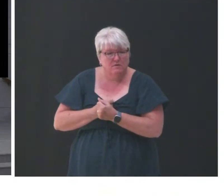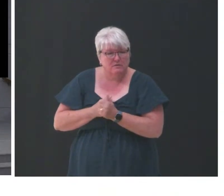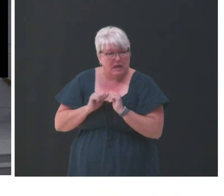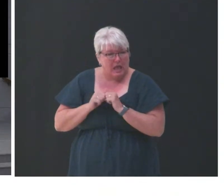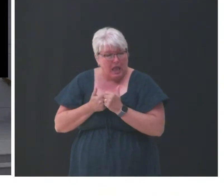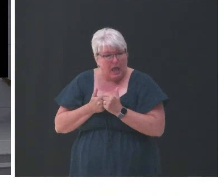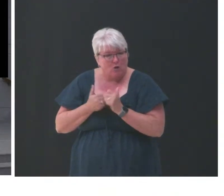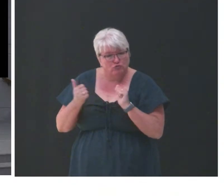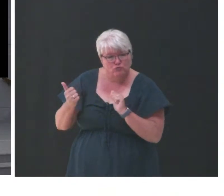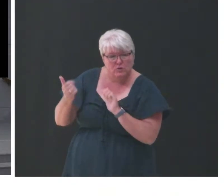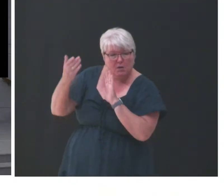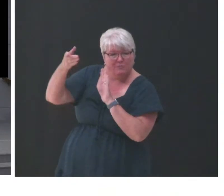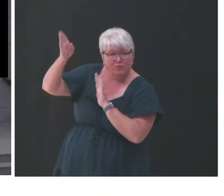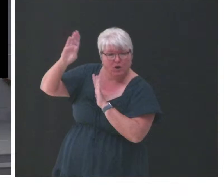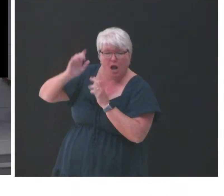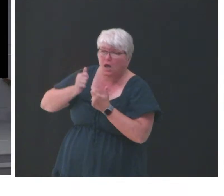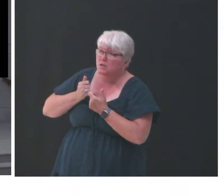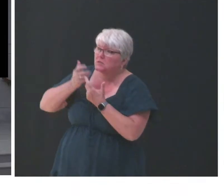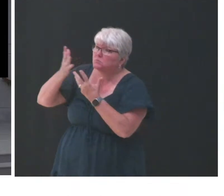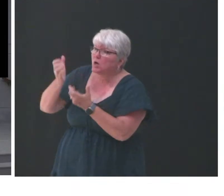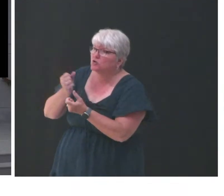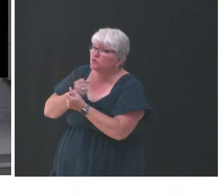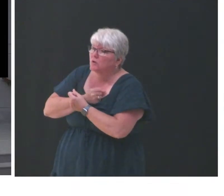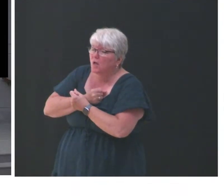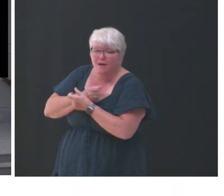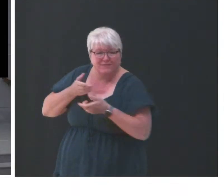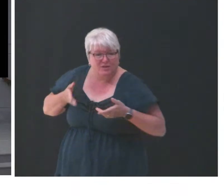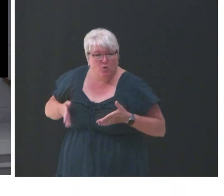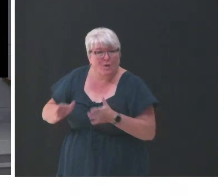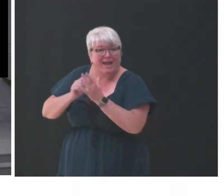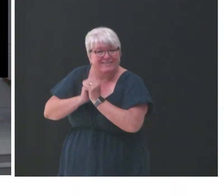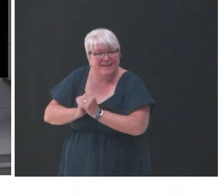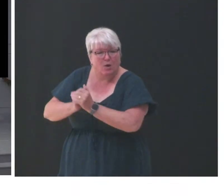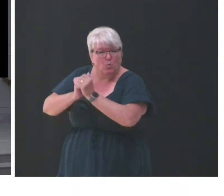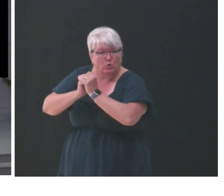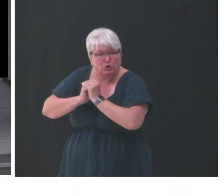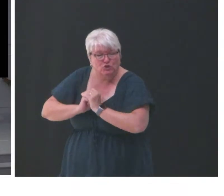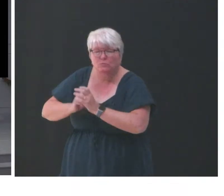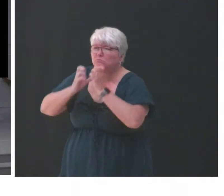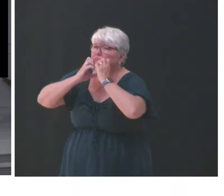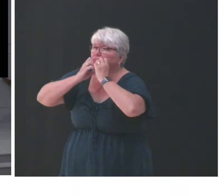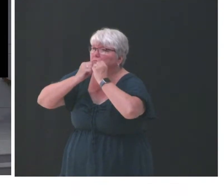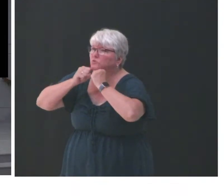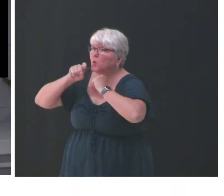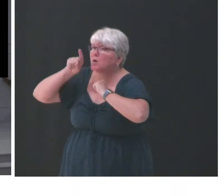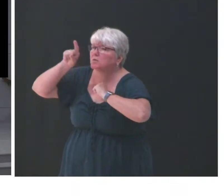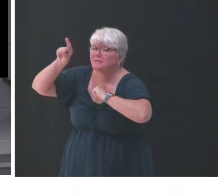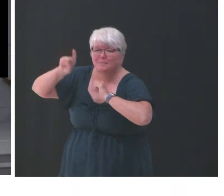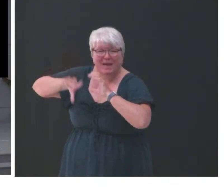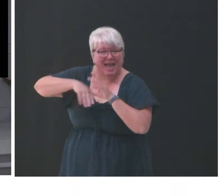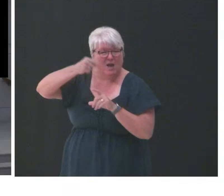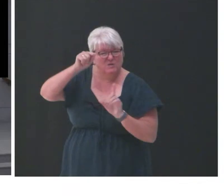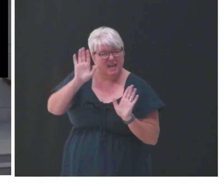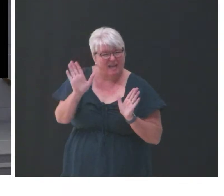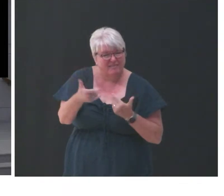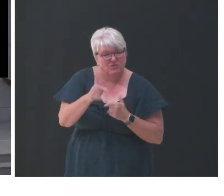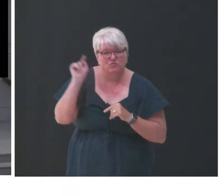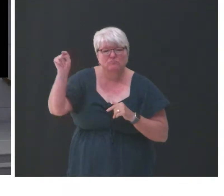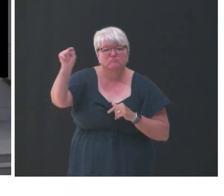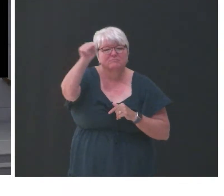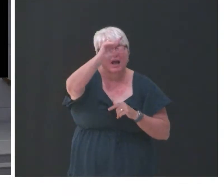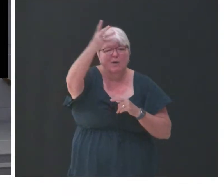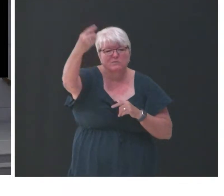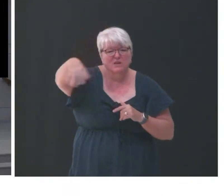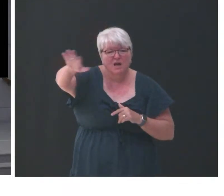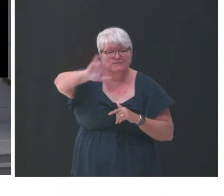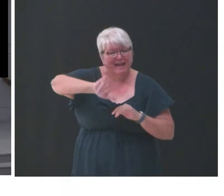How have you come before God and expressed your love to him in a way that worships and adores him outside of this room? How have you expressed